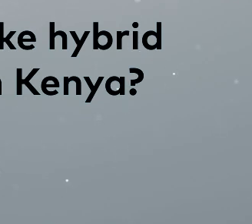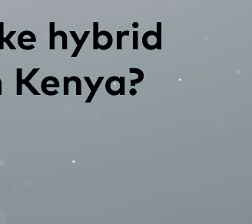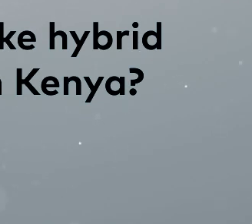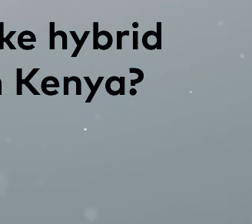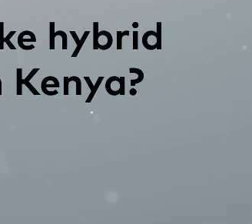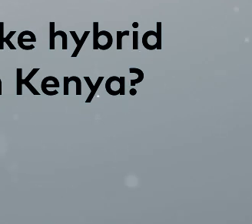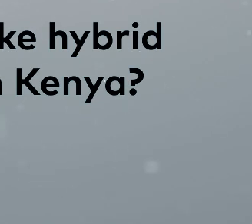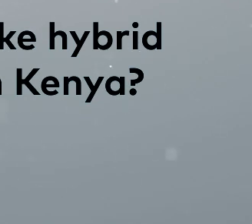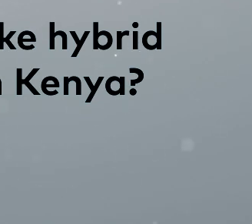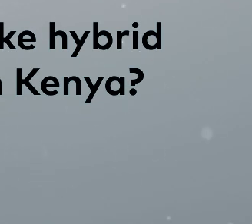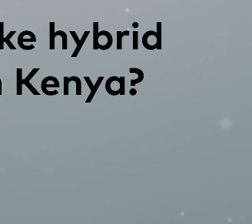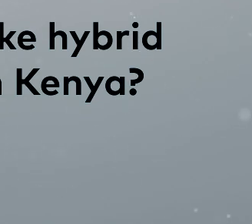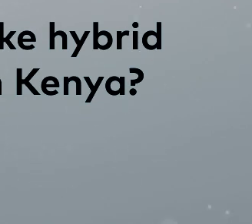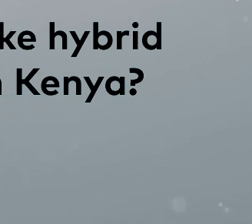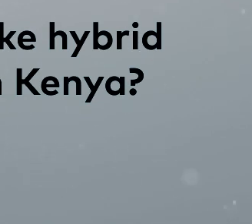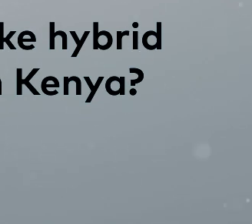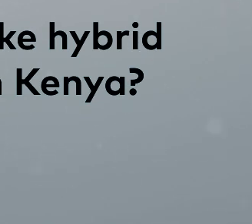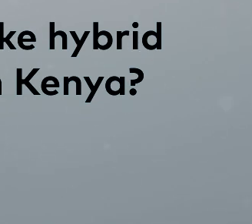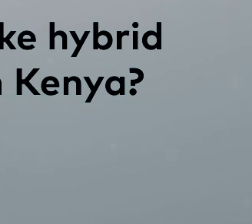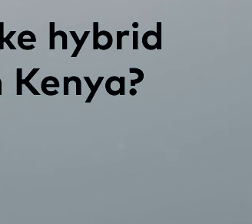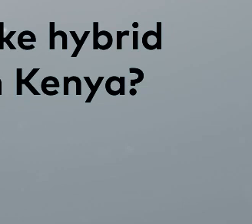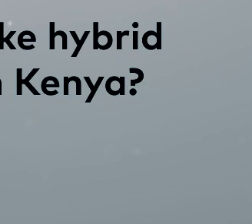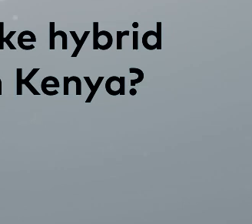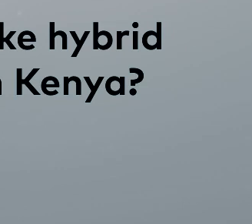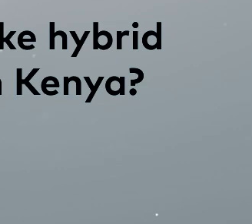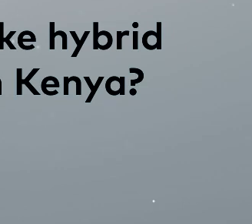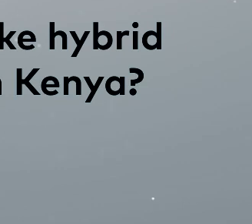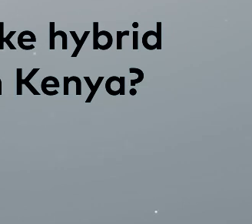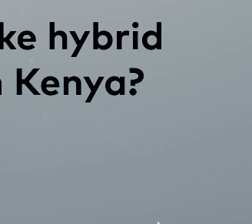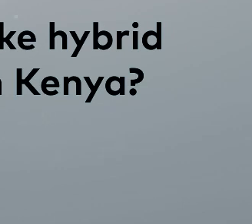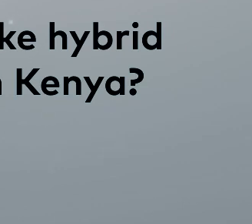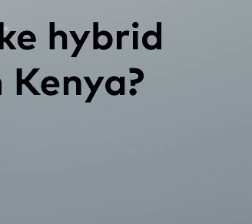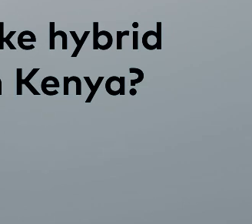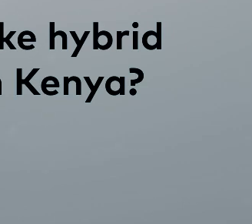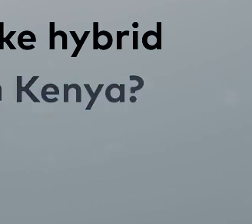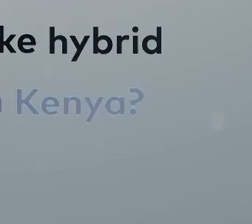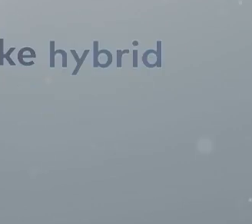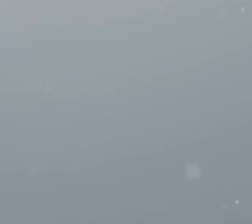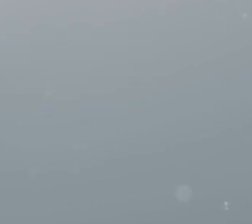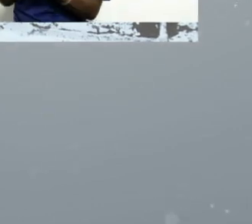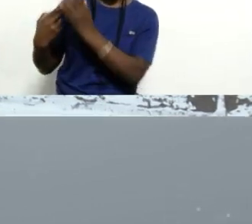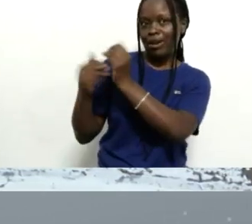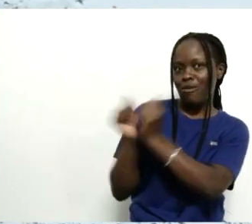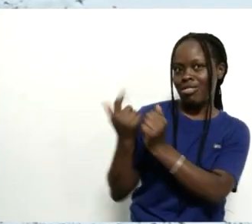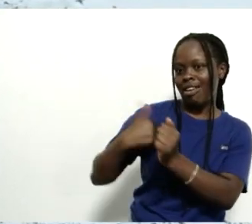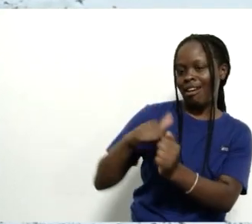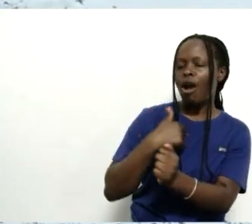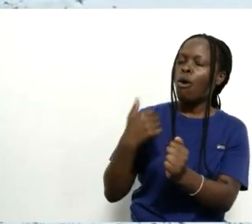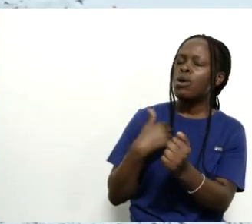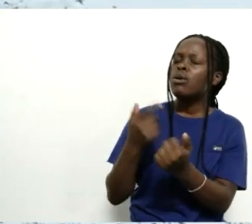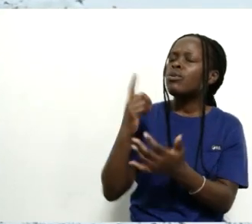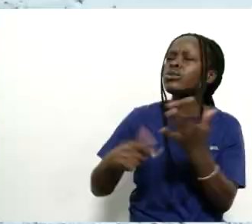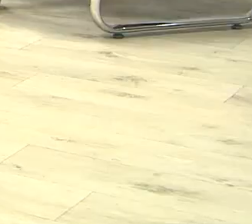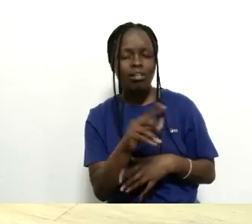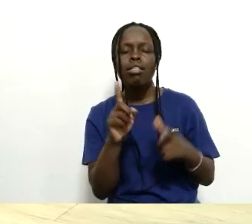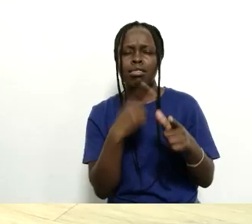acknowledge is that not everyone owns a smartphone. You may have access to it, but you may not be in a position to own the smartphone. So what we do is we